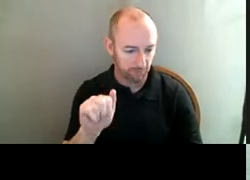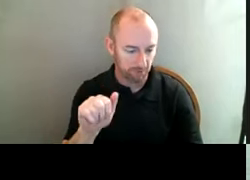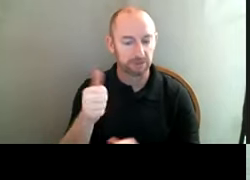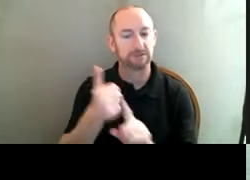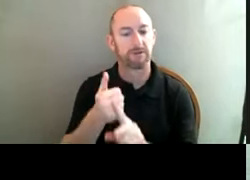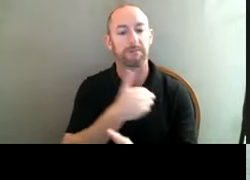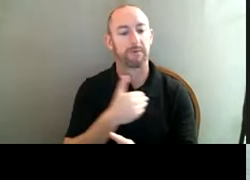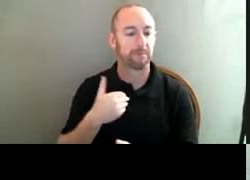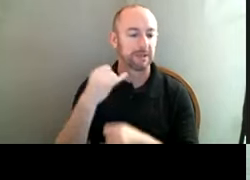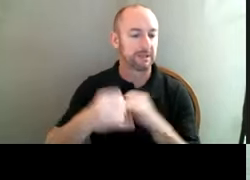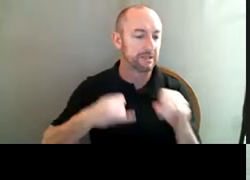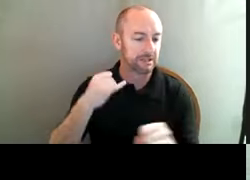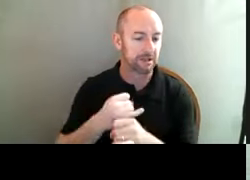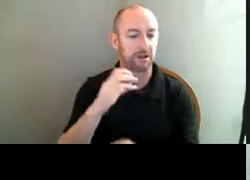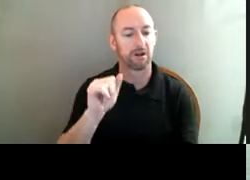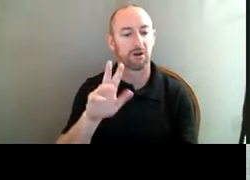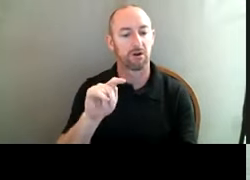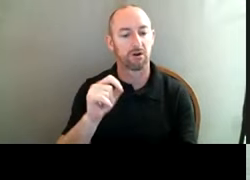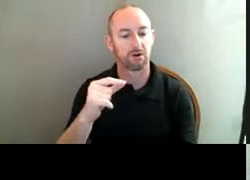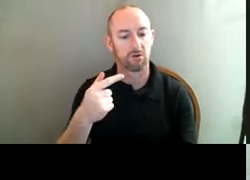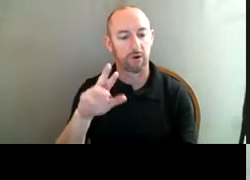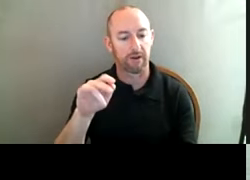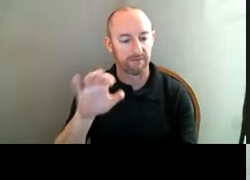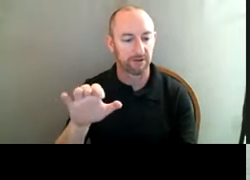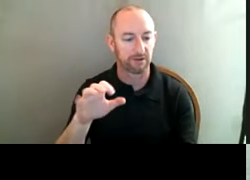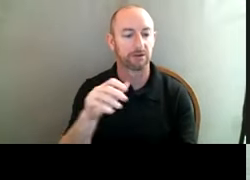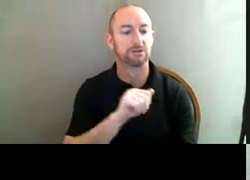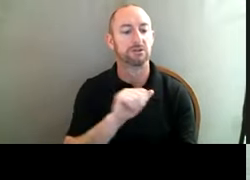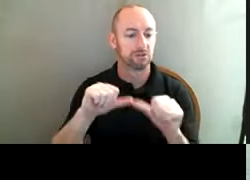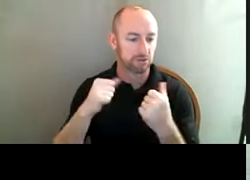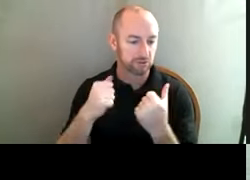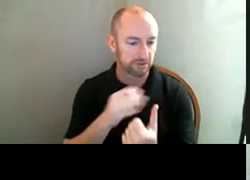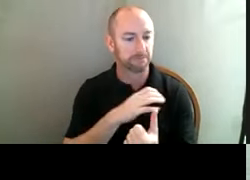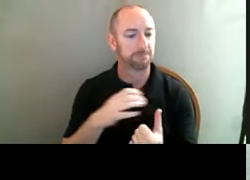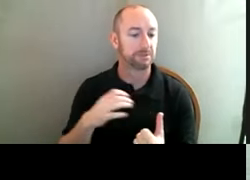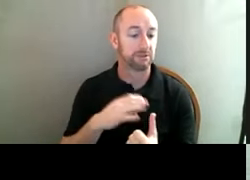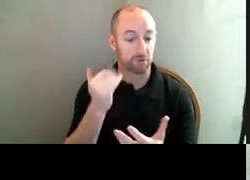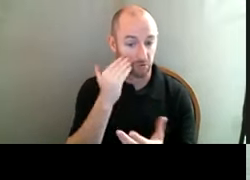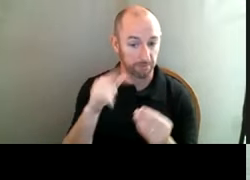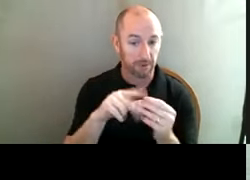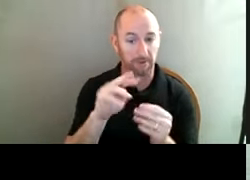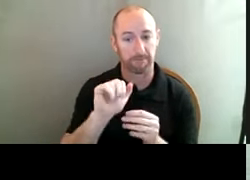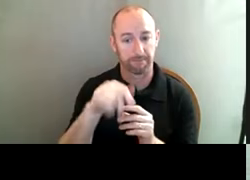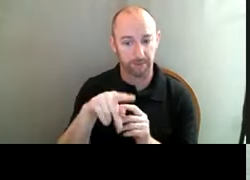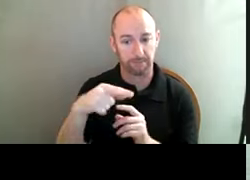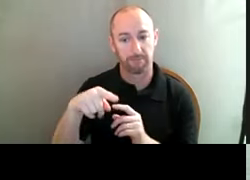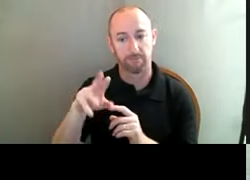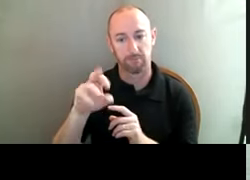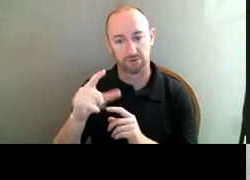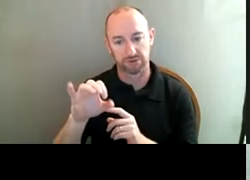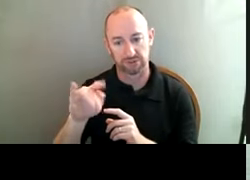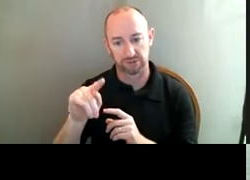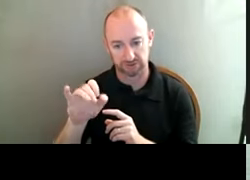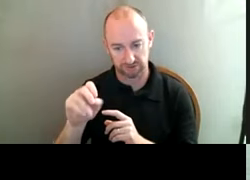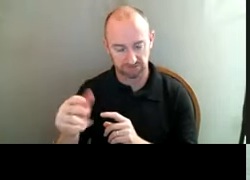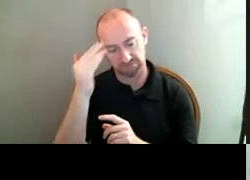International Cartographic Association Commission on Map Projections. So if you want to know about map projections, now would be a good time to ask. She's a past president